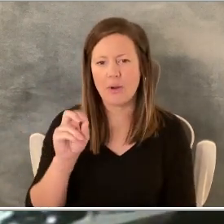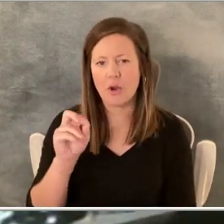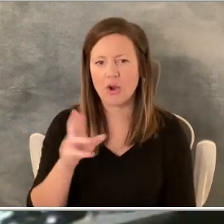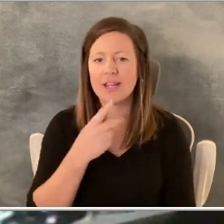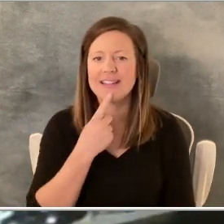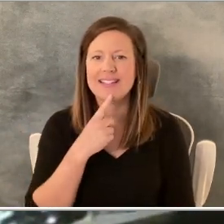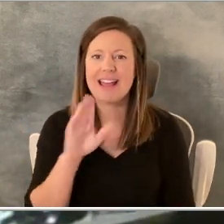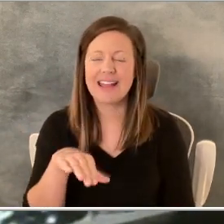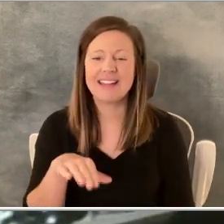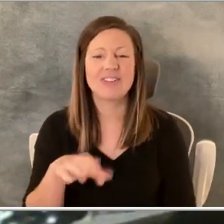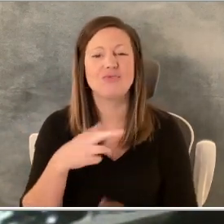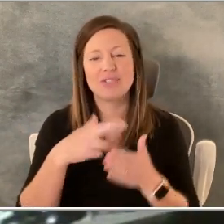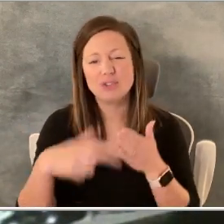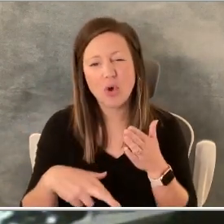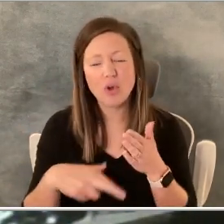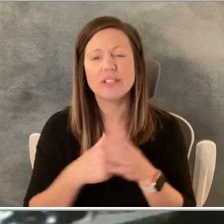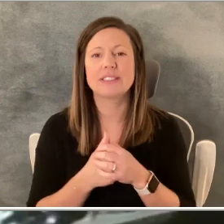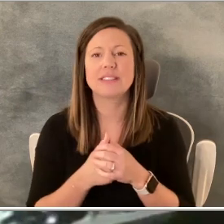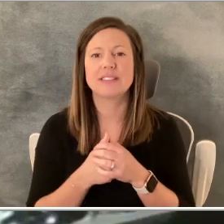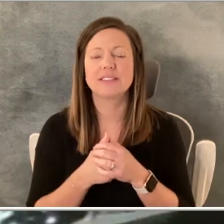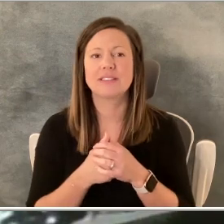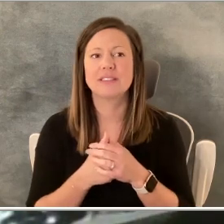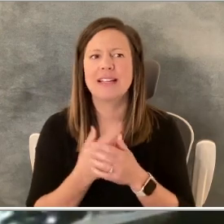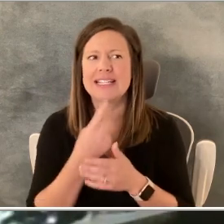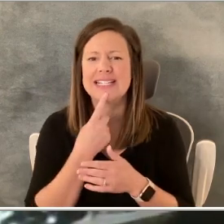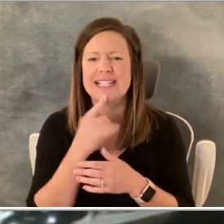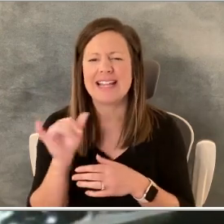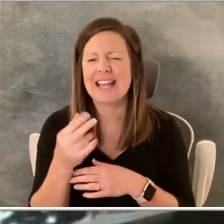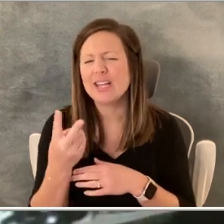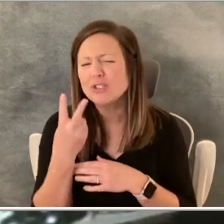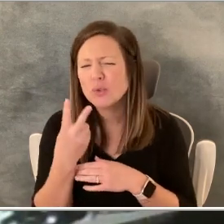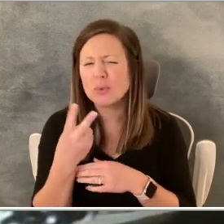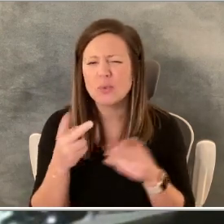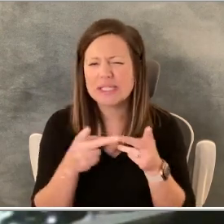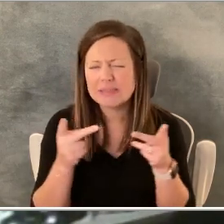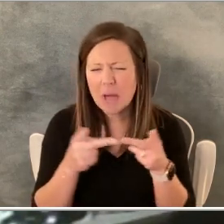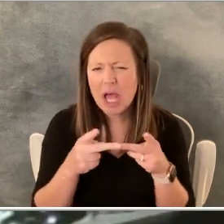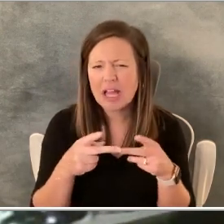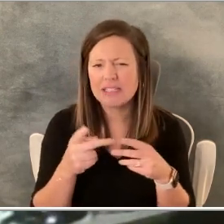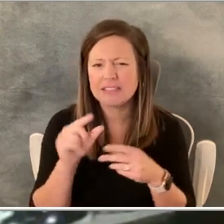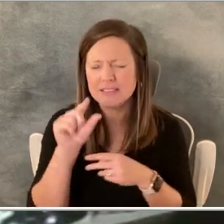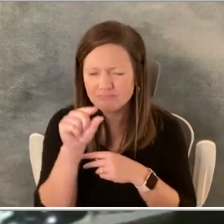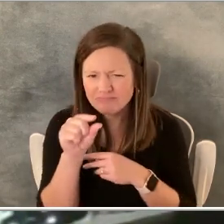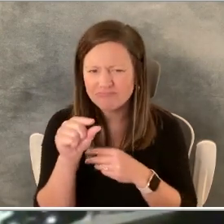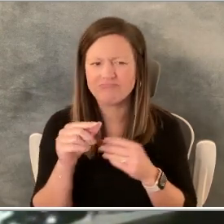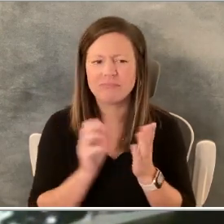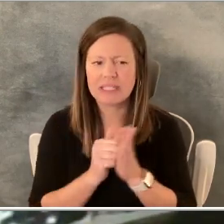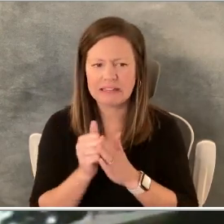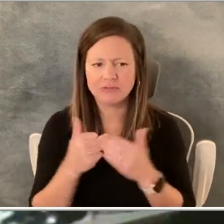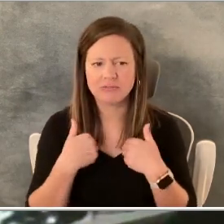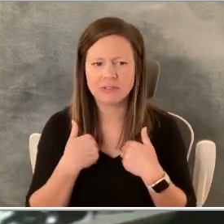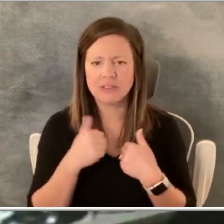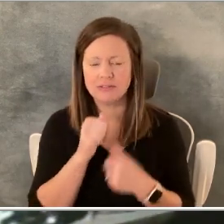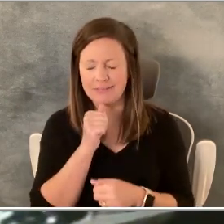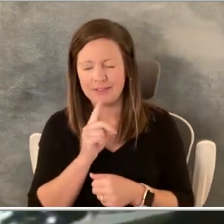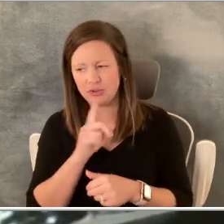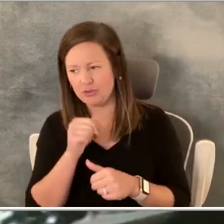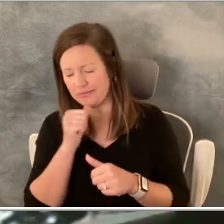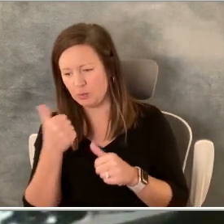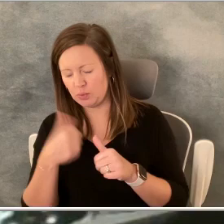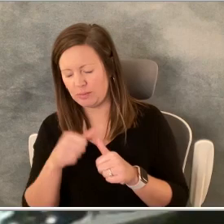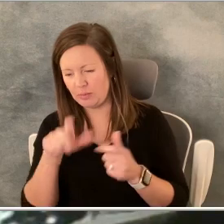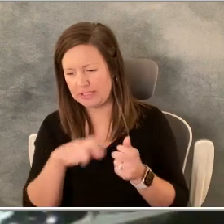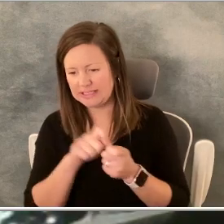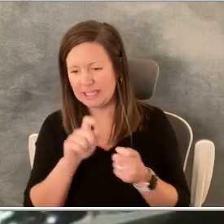scan at that time, I think he said there was like 2 little spots of cancer. I'm not for sure, but it was